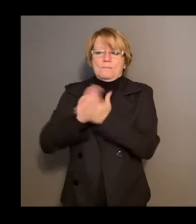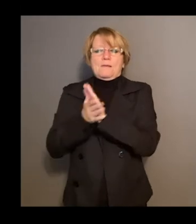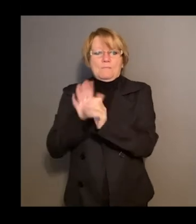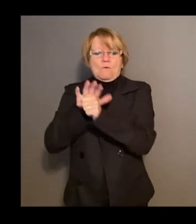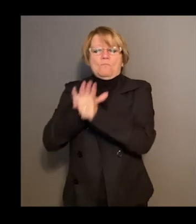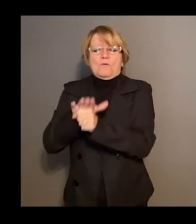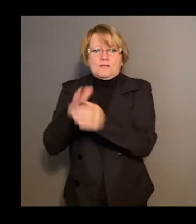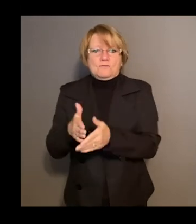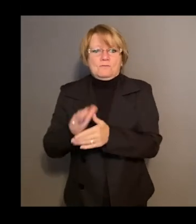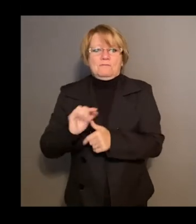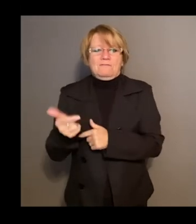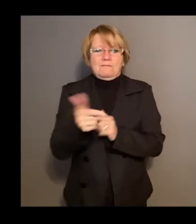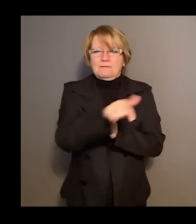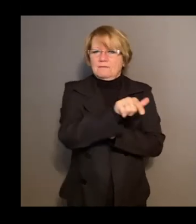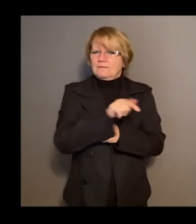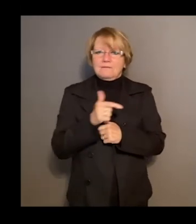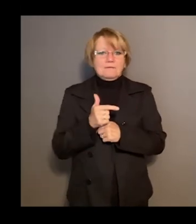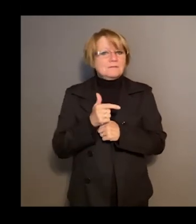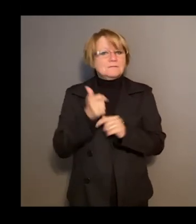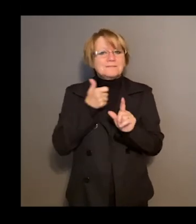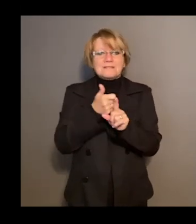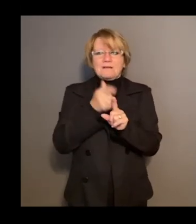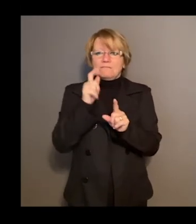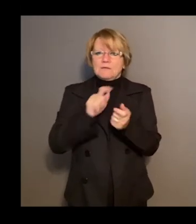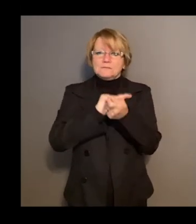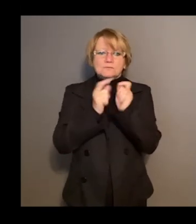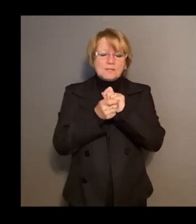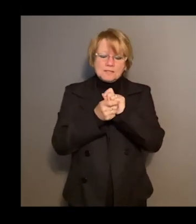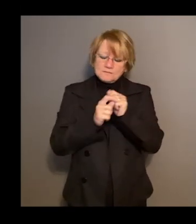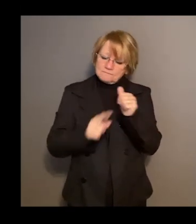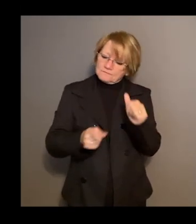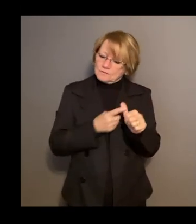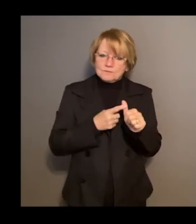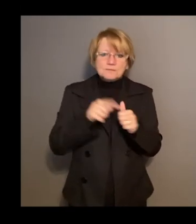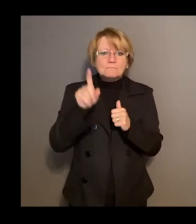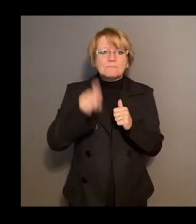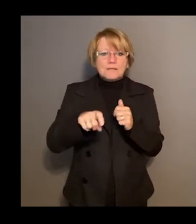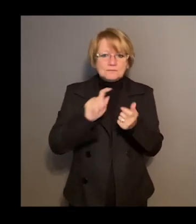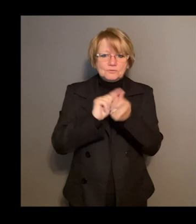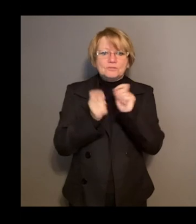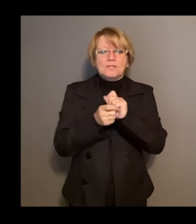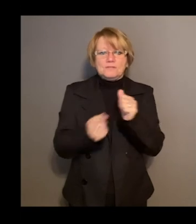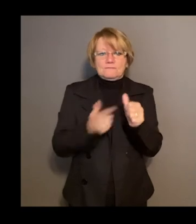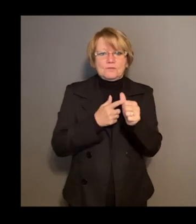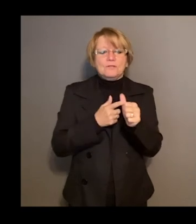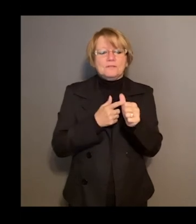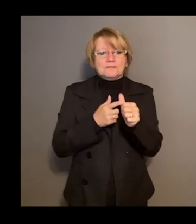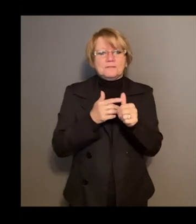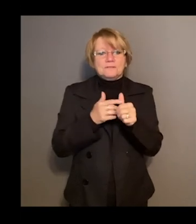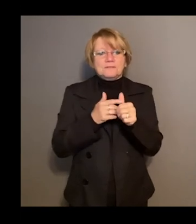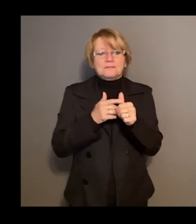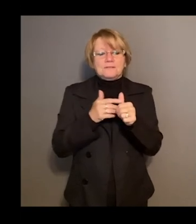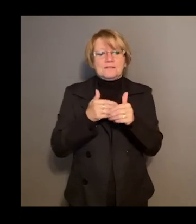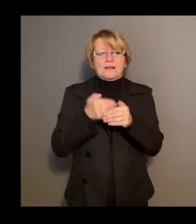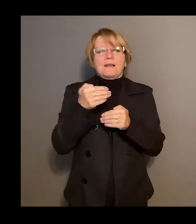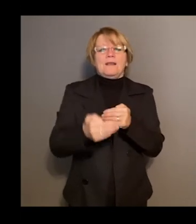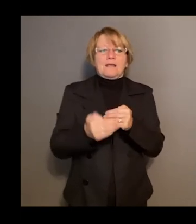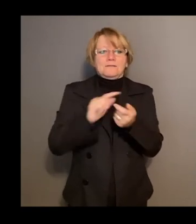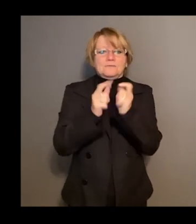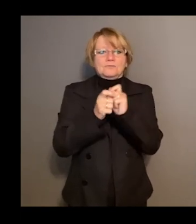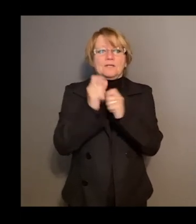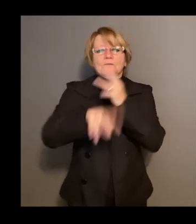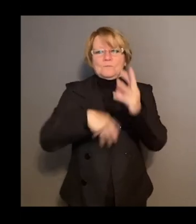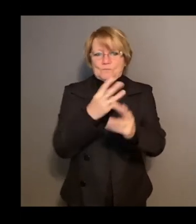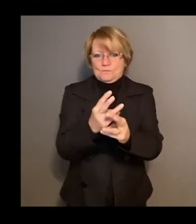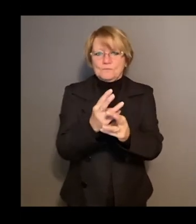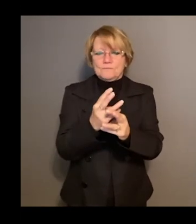then they become the oppressor at the end of the day. So if they don't change themselves, so you have to change yourself first before you could, you know, change the world.